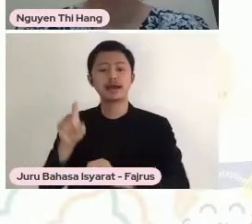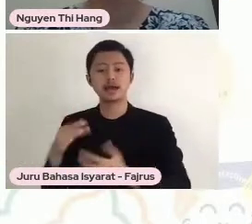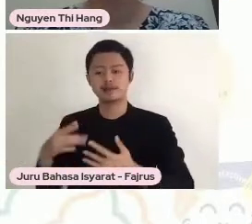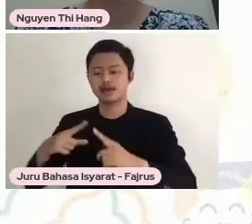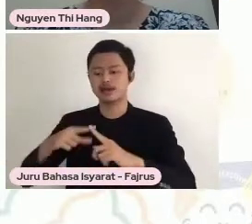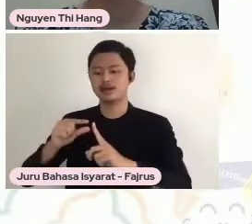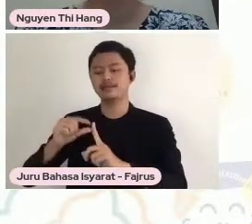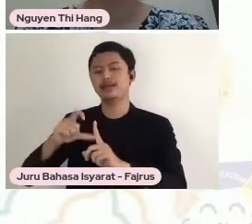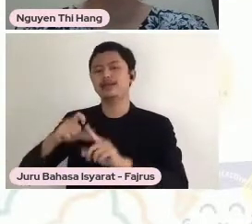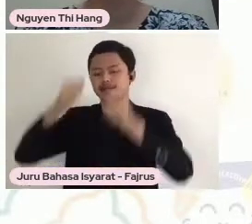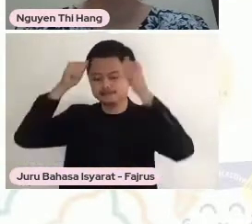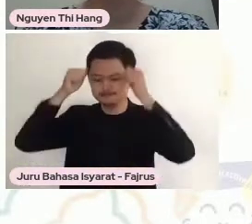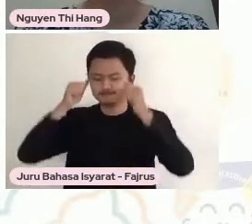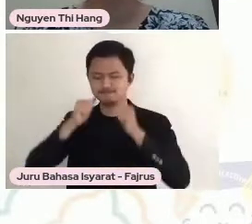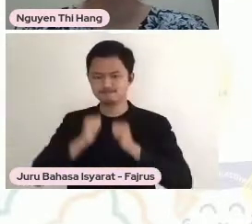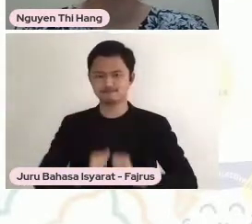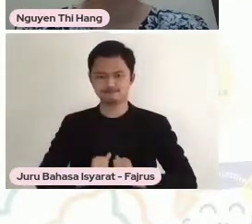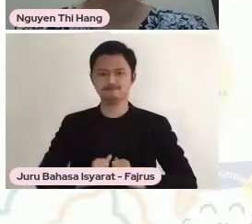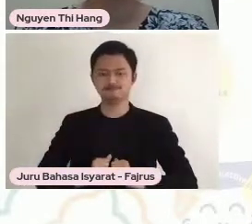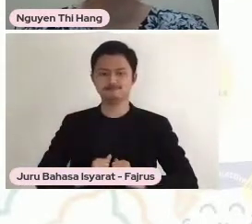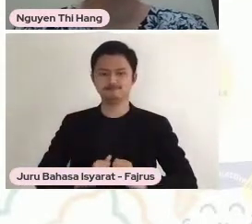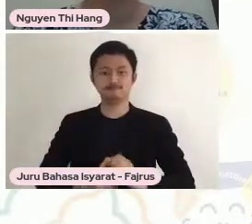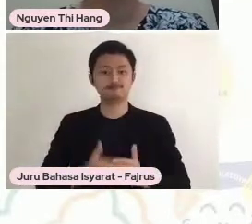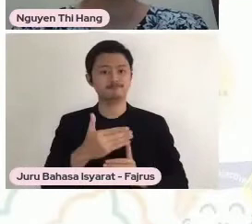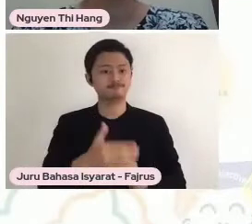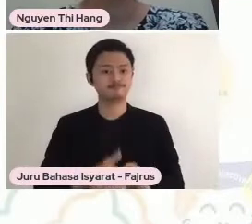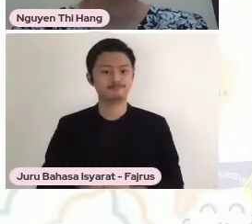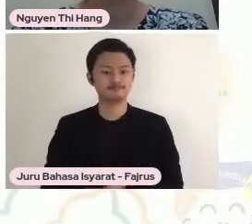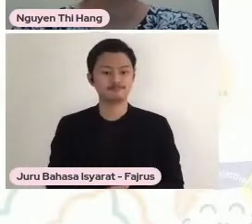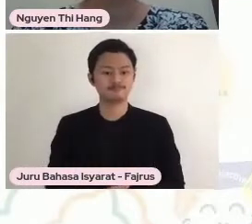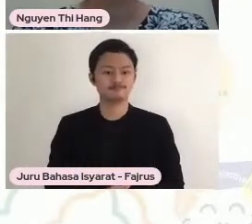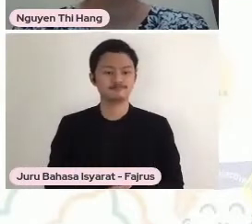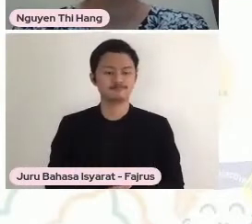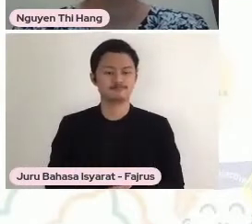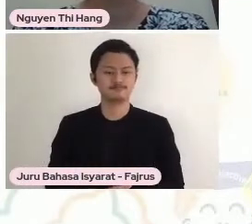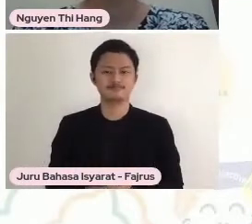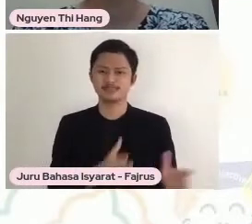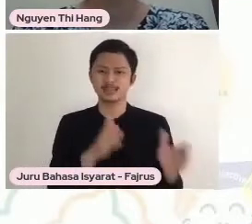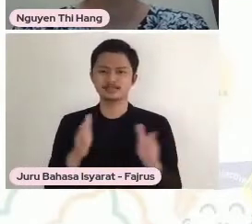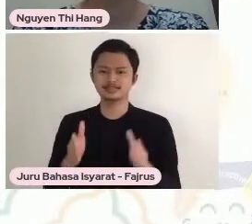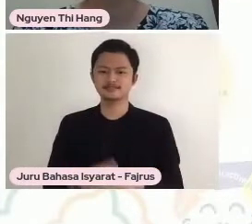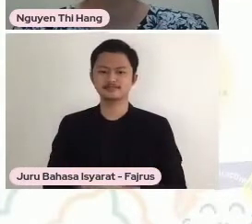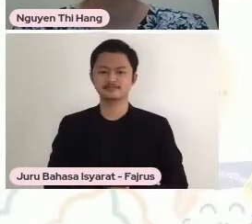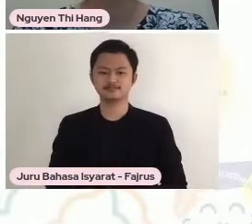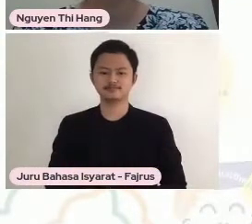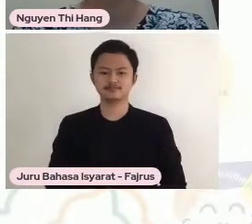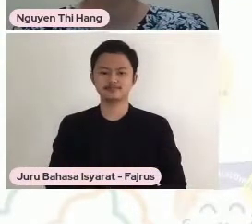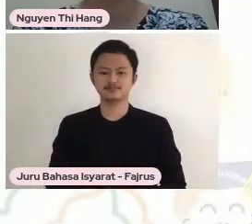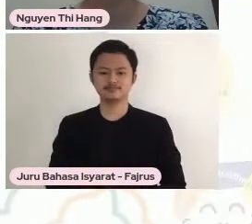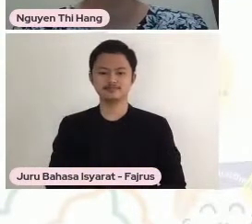ya. Go. Okay, next.